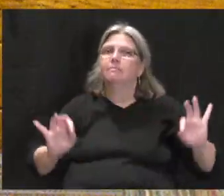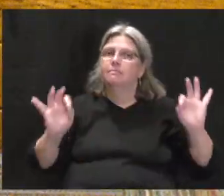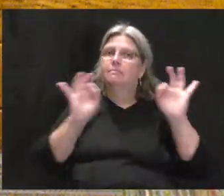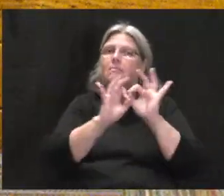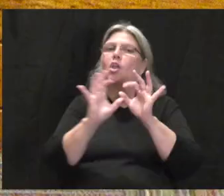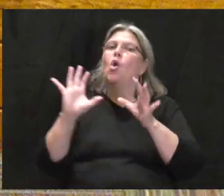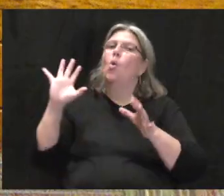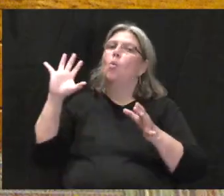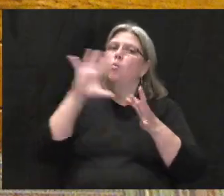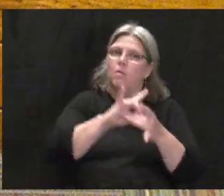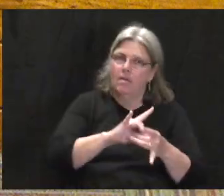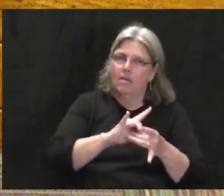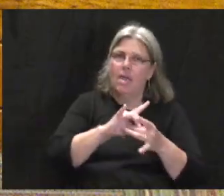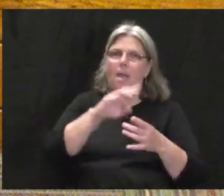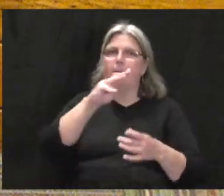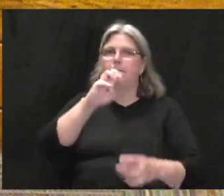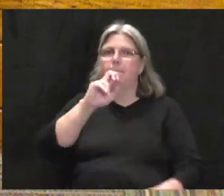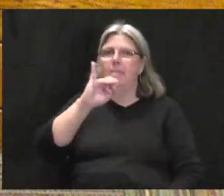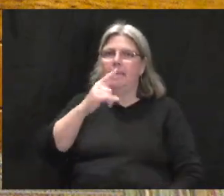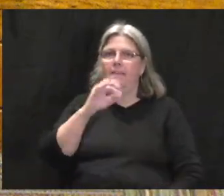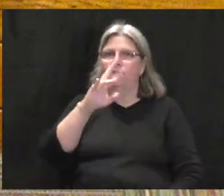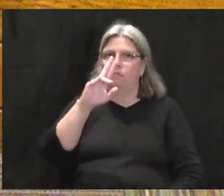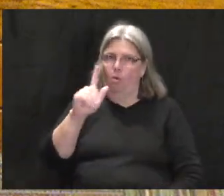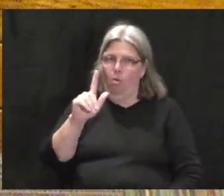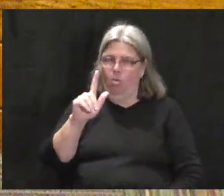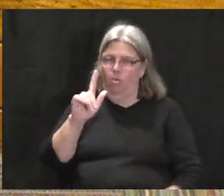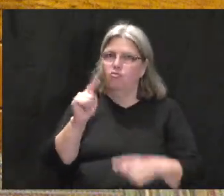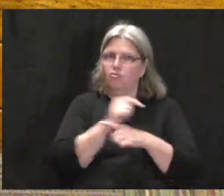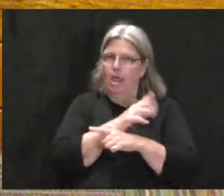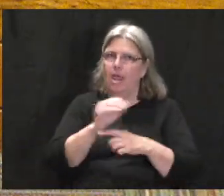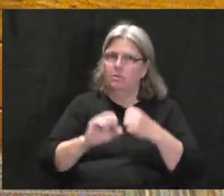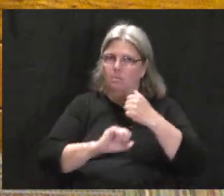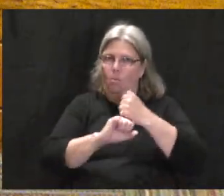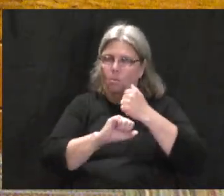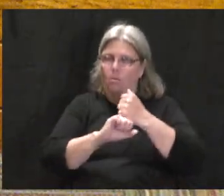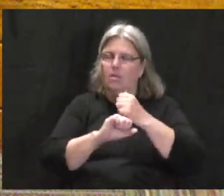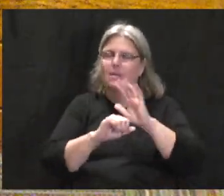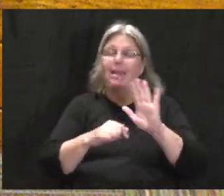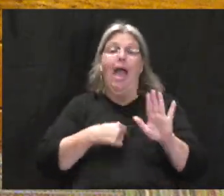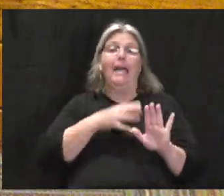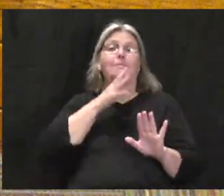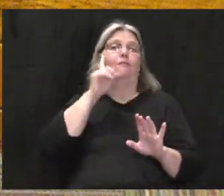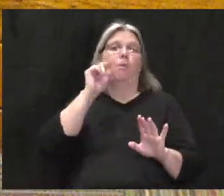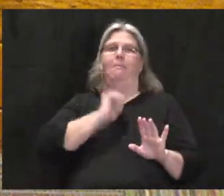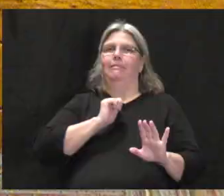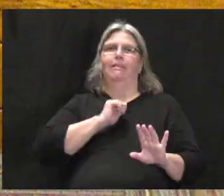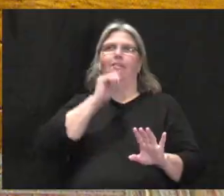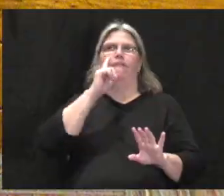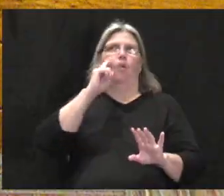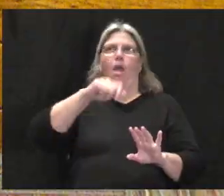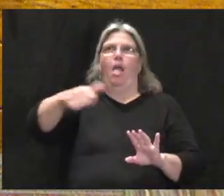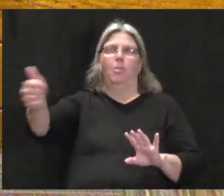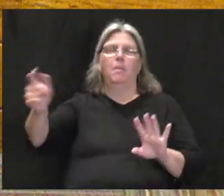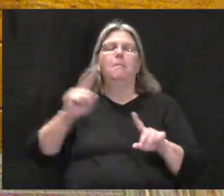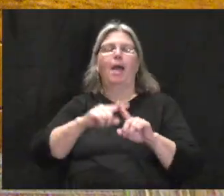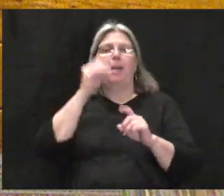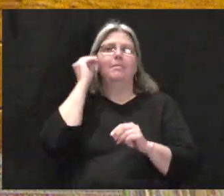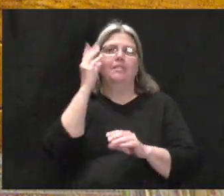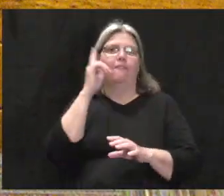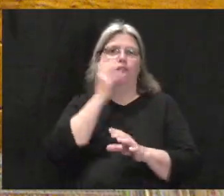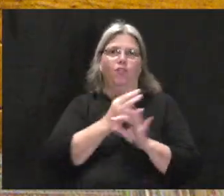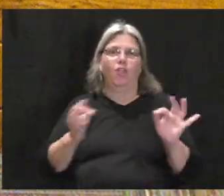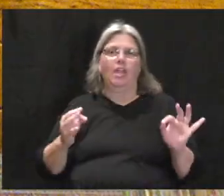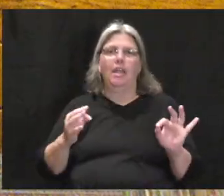get way too much irrelevant training and support. I really need more actual stuff I can do in a classroom. The way I like to put it